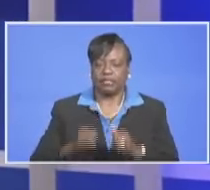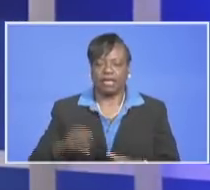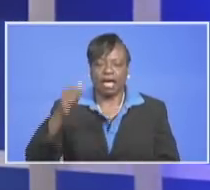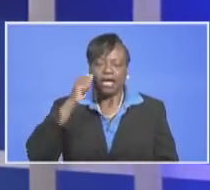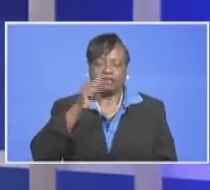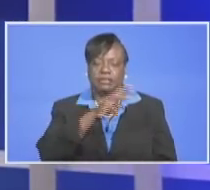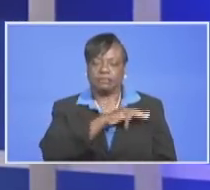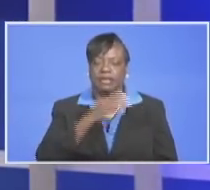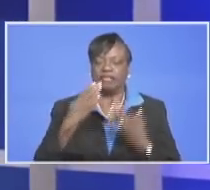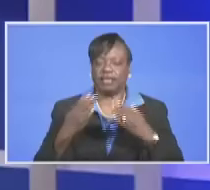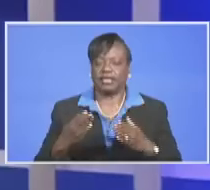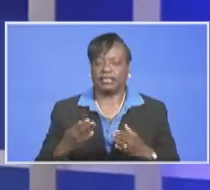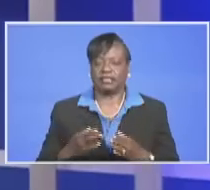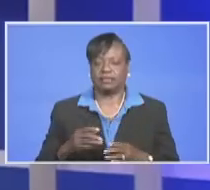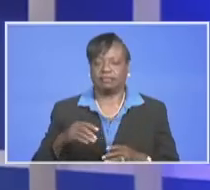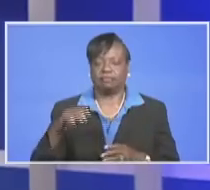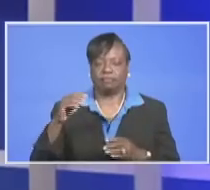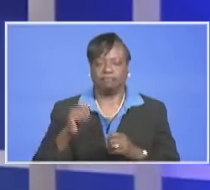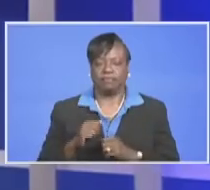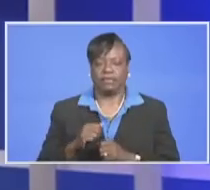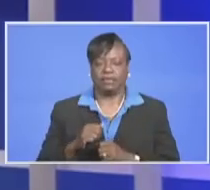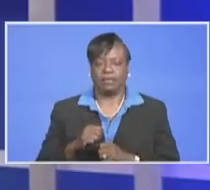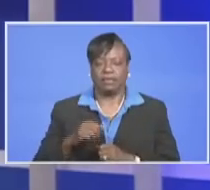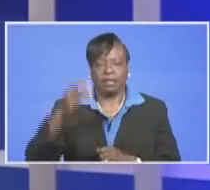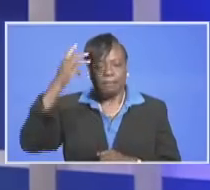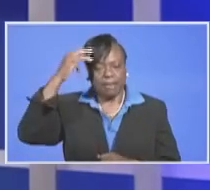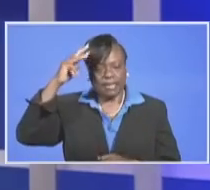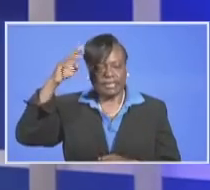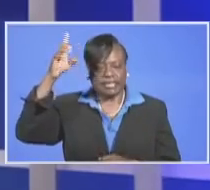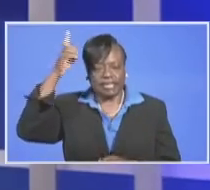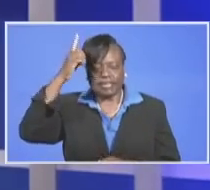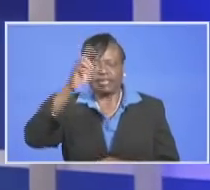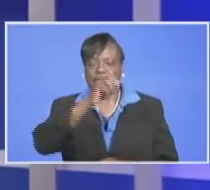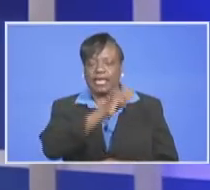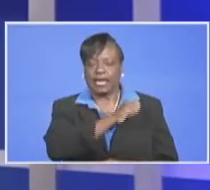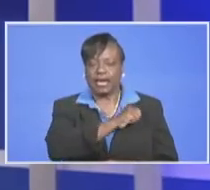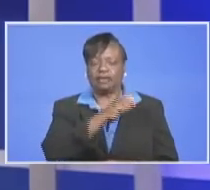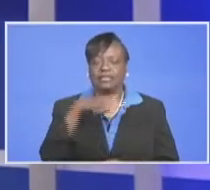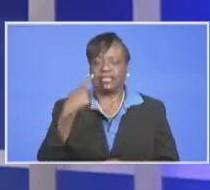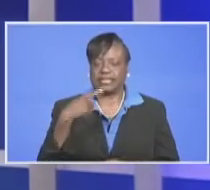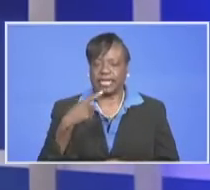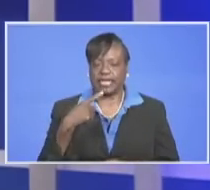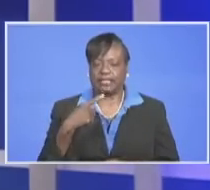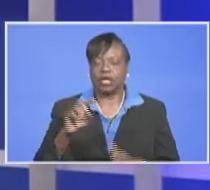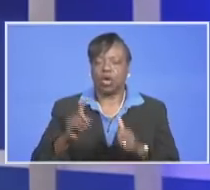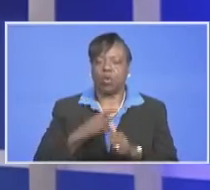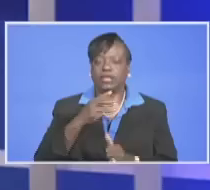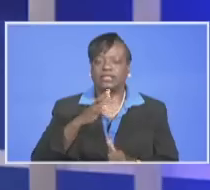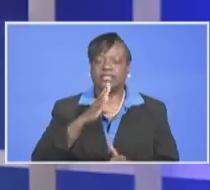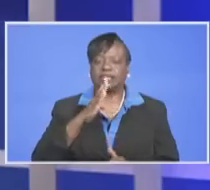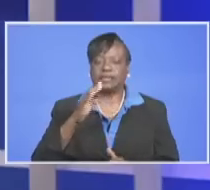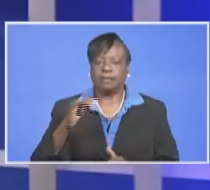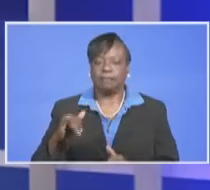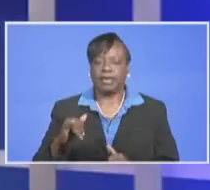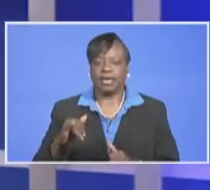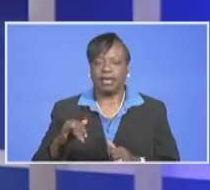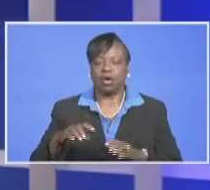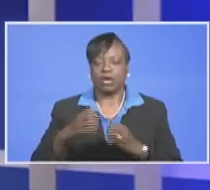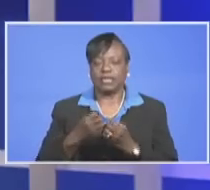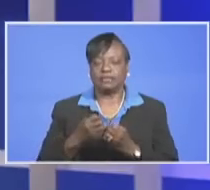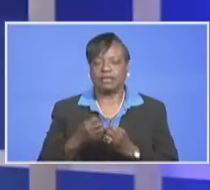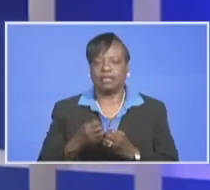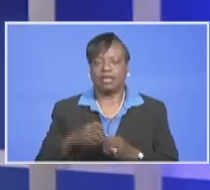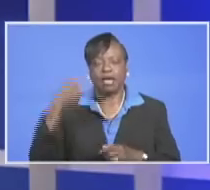Tonight, first at 6. The Honorable Denicio de Aguilar feels that since being regularized, the gaming industry has made millions, and the government's goal